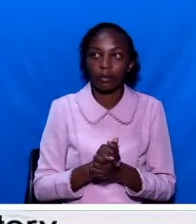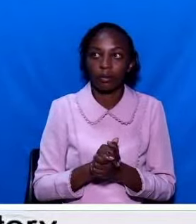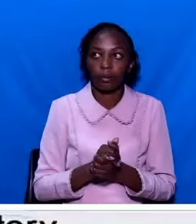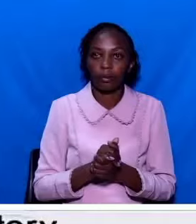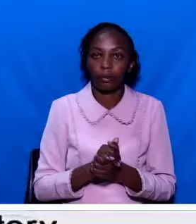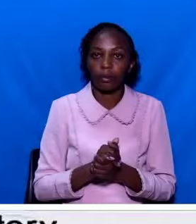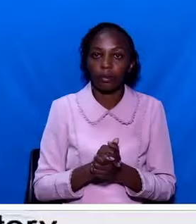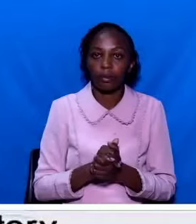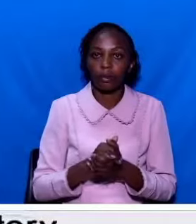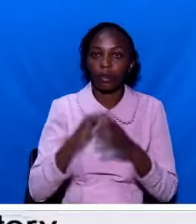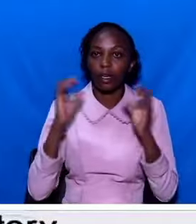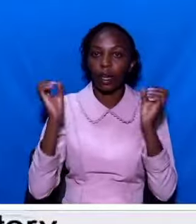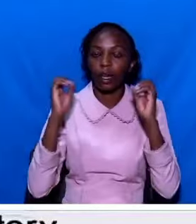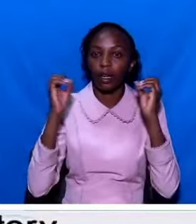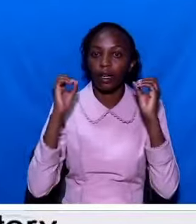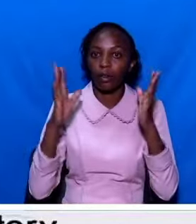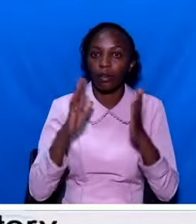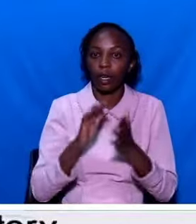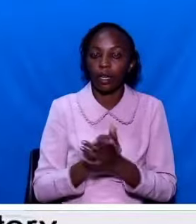Hallelujah.